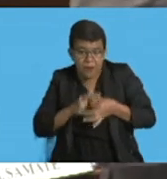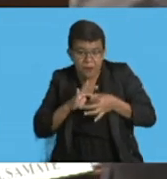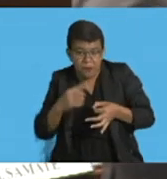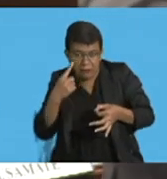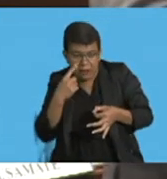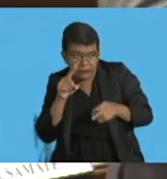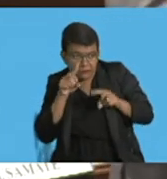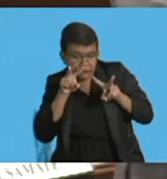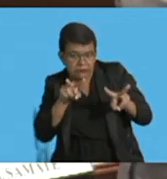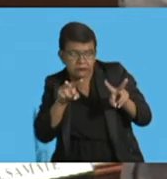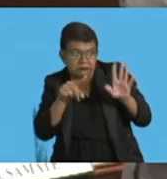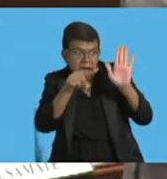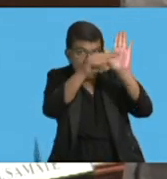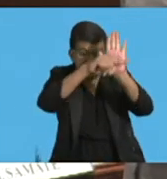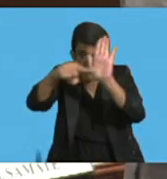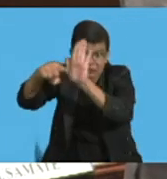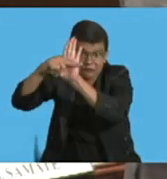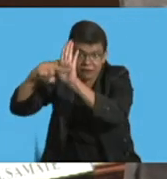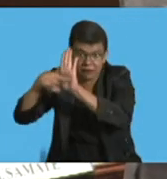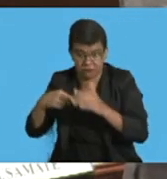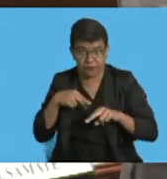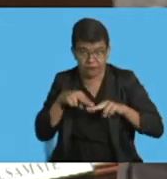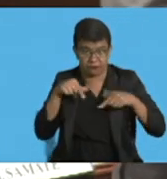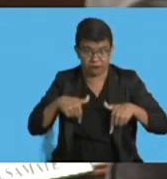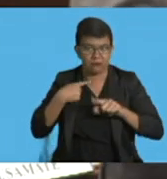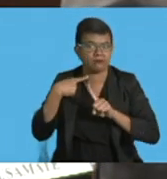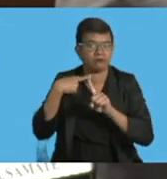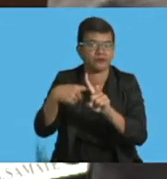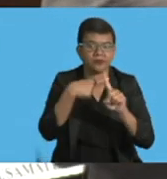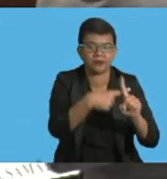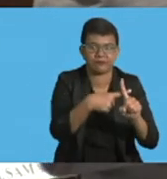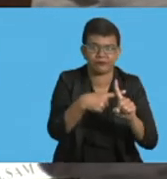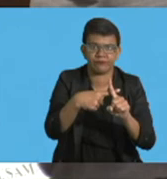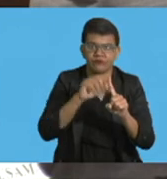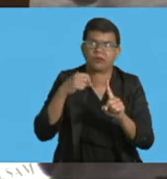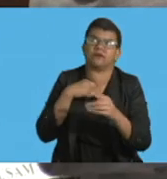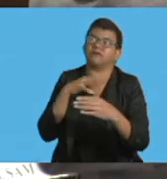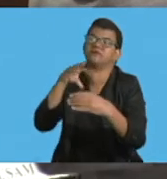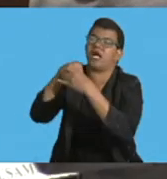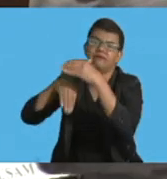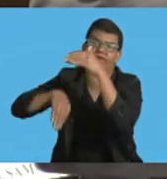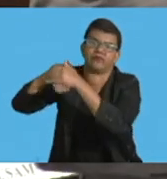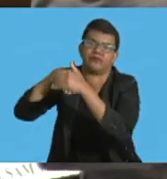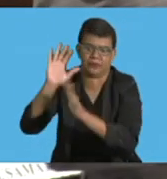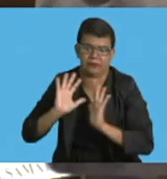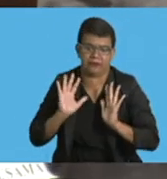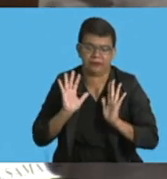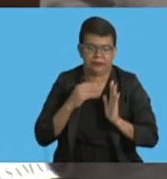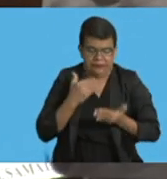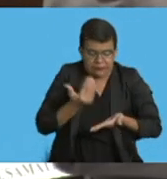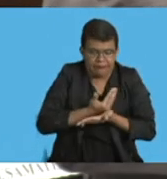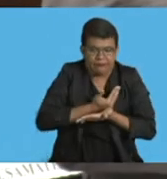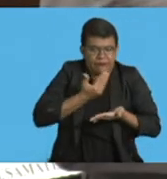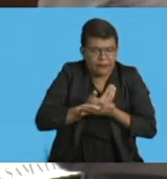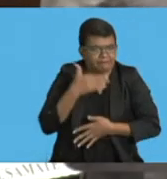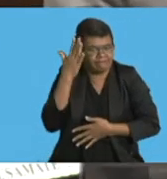of the fact that we're not completely immersed in the global chain. However, we can be impacted by them, but we can also have many positive growth.